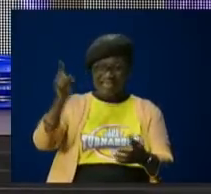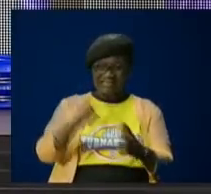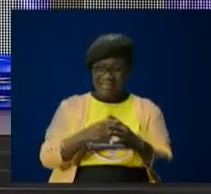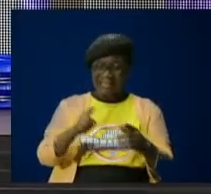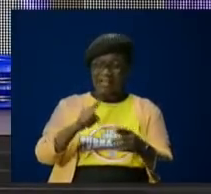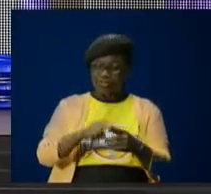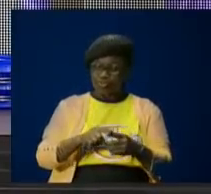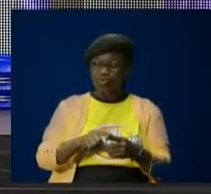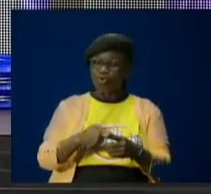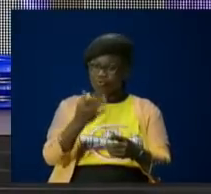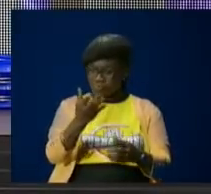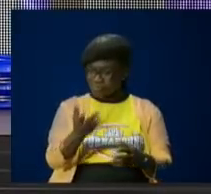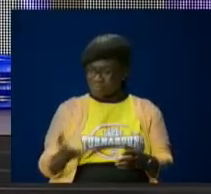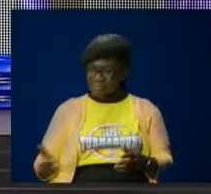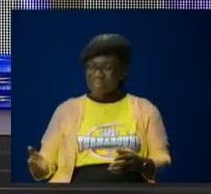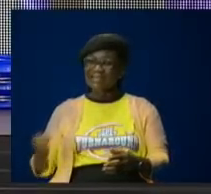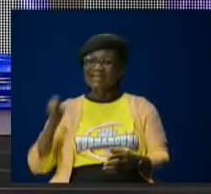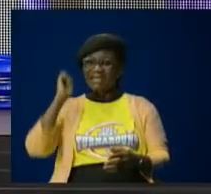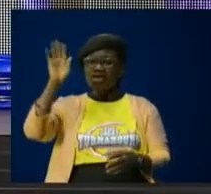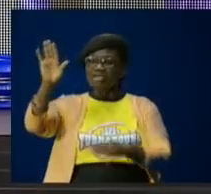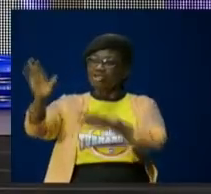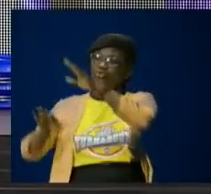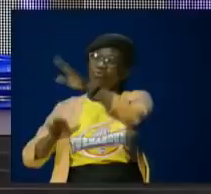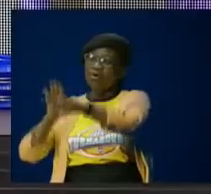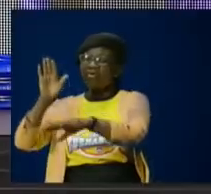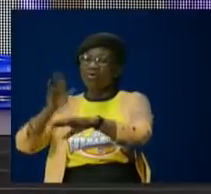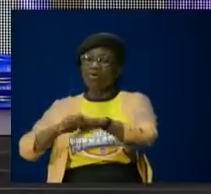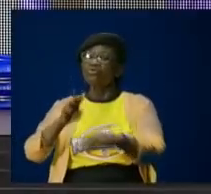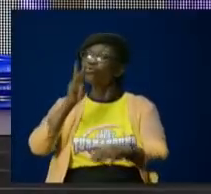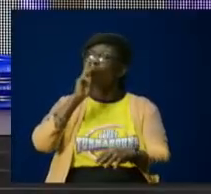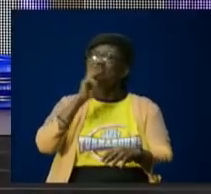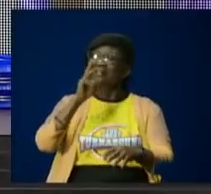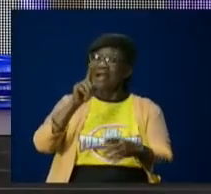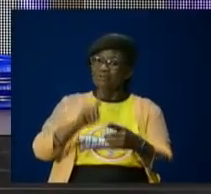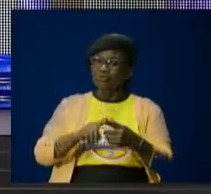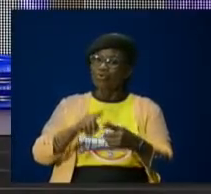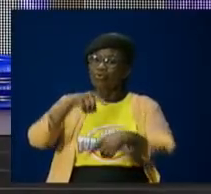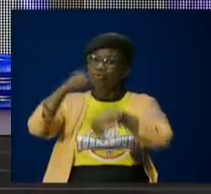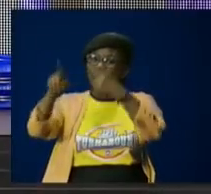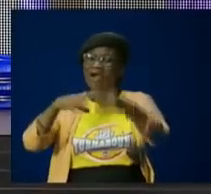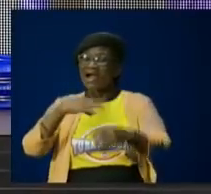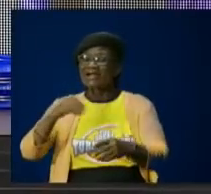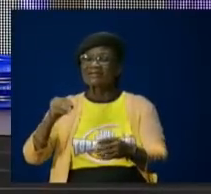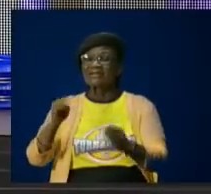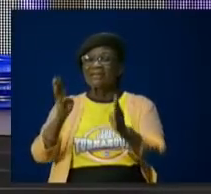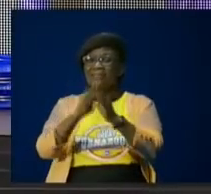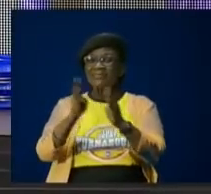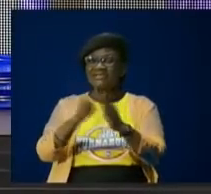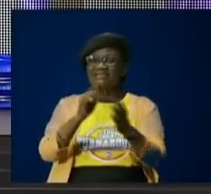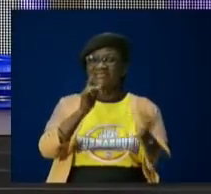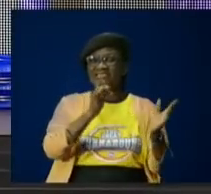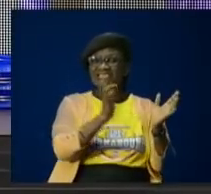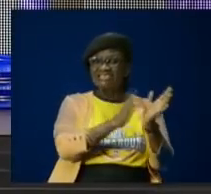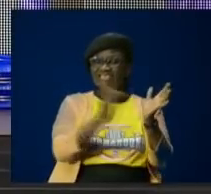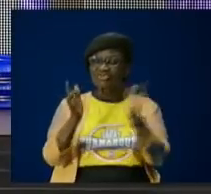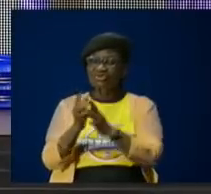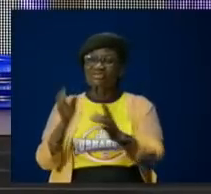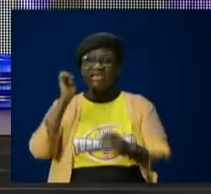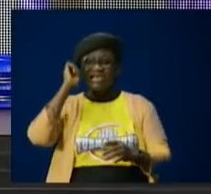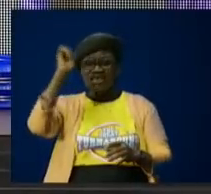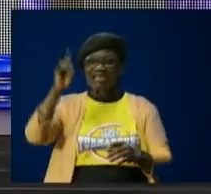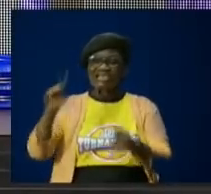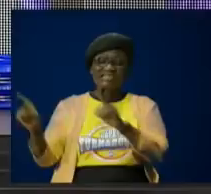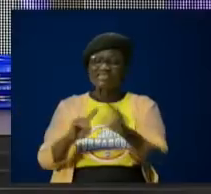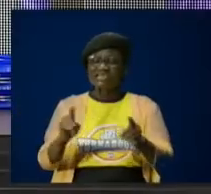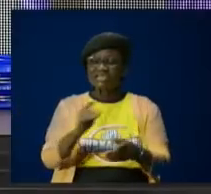He walked on water to go and meet Jesus. He did something nobody, no